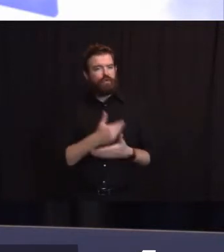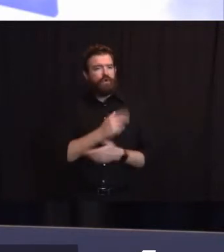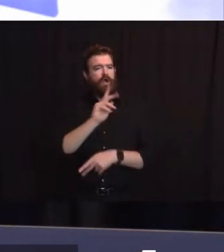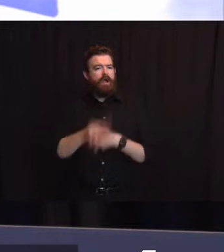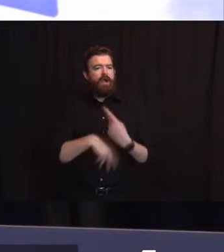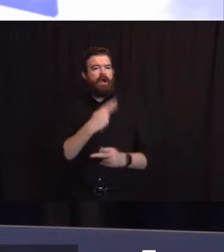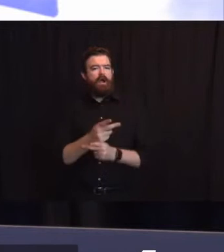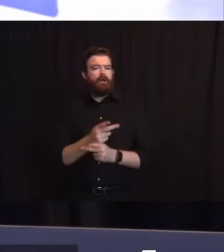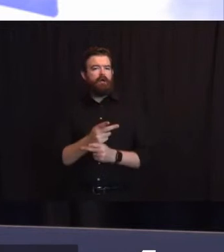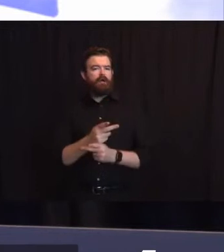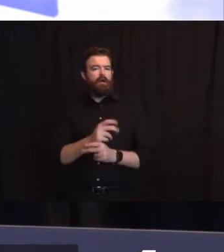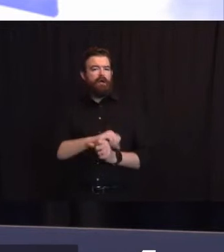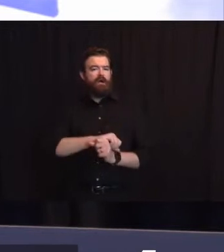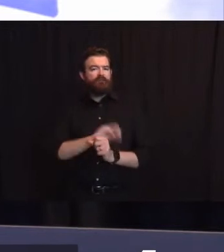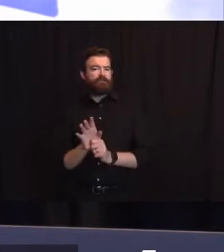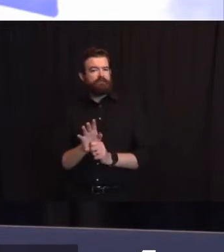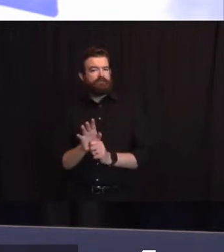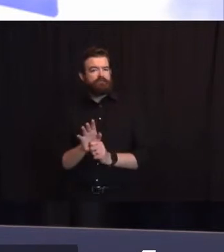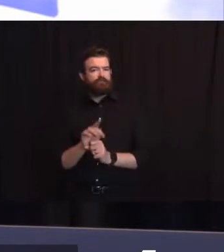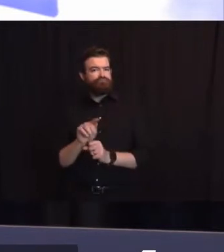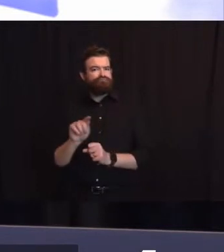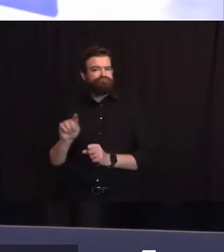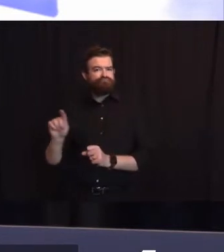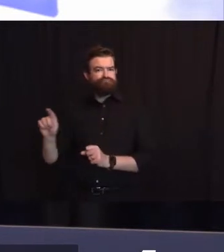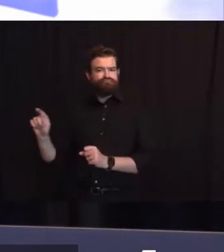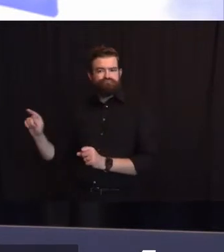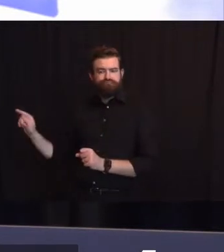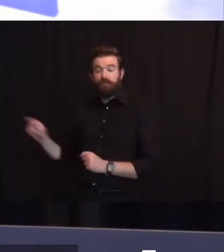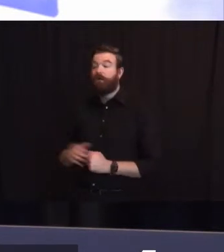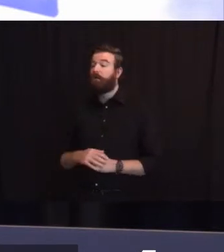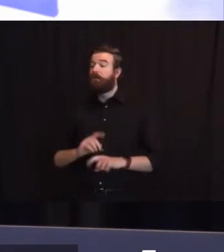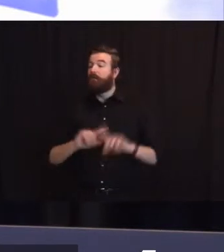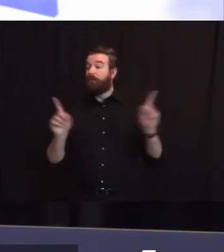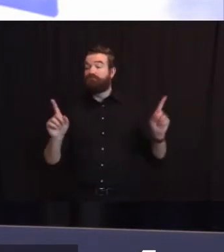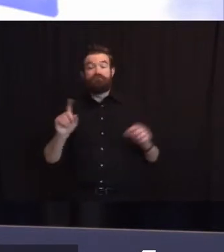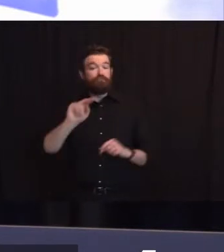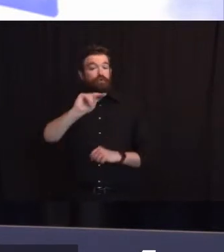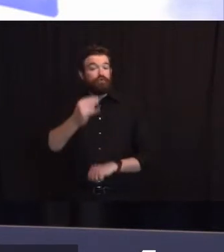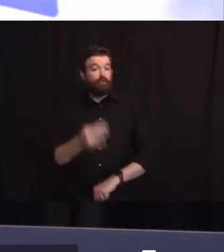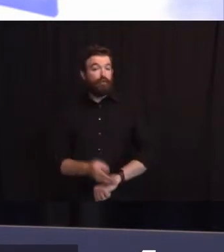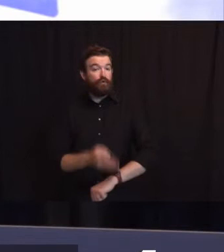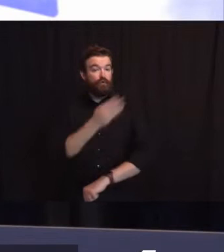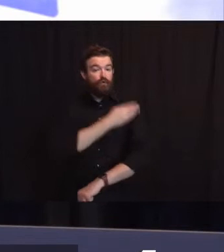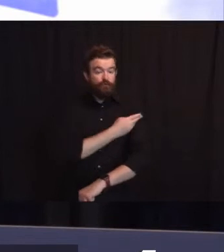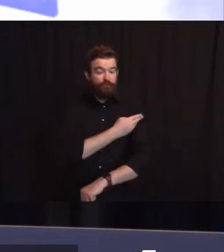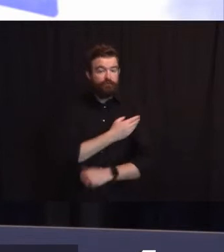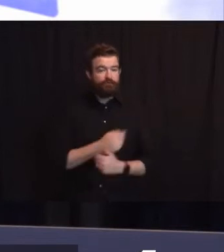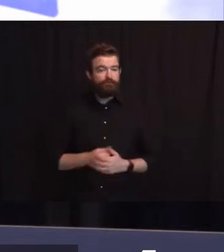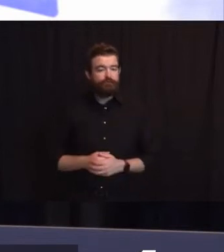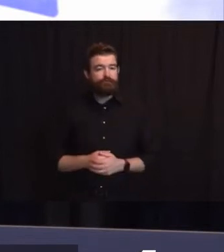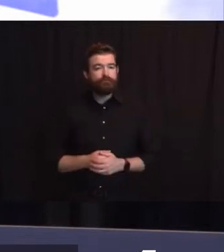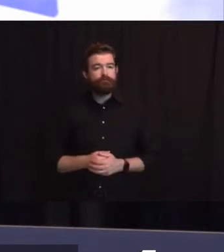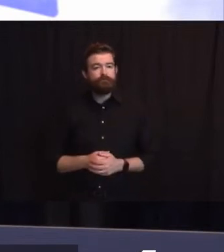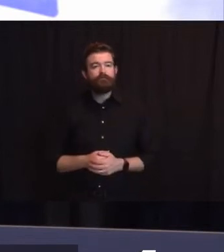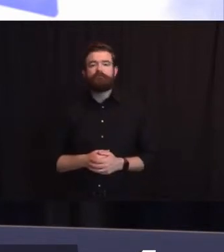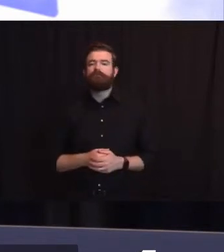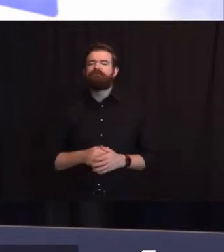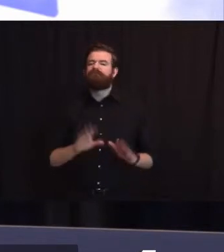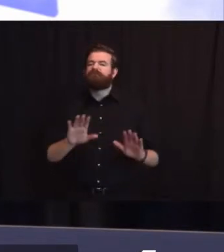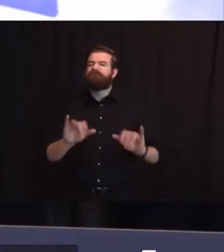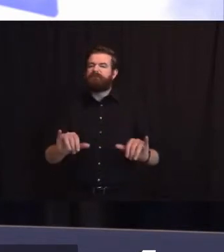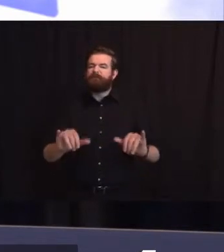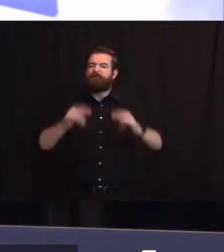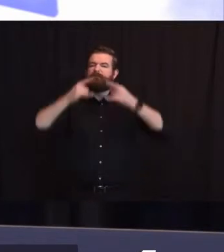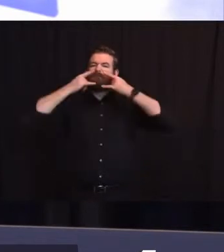While the situation in New Jersey has improved, the indoor mask requirement will remain in effect. Masks work by being